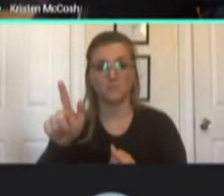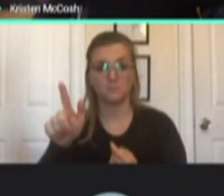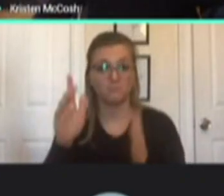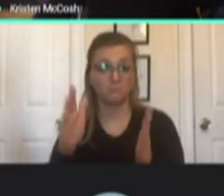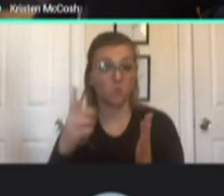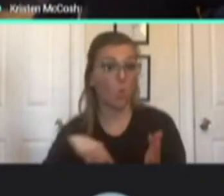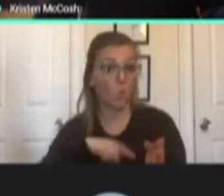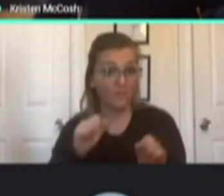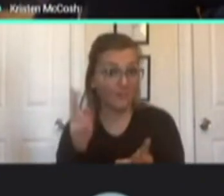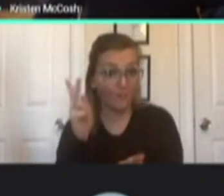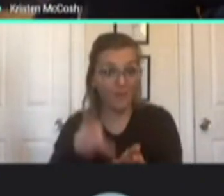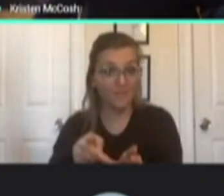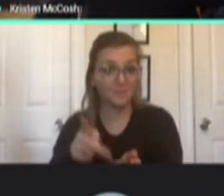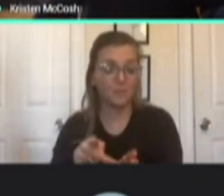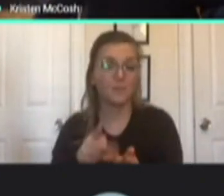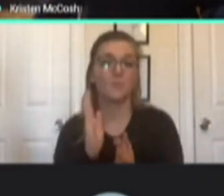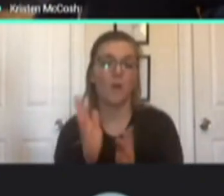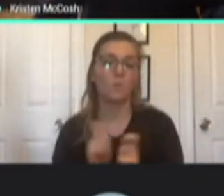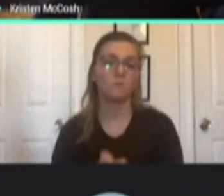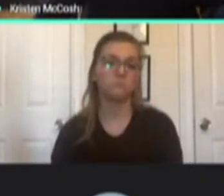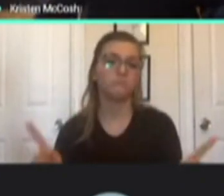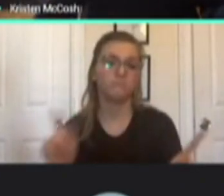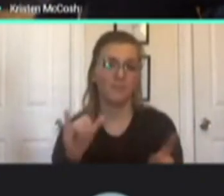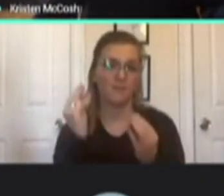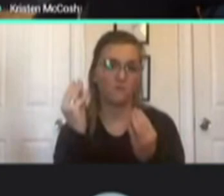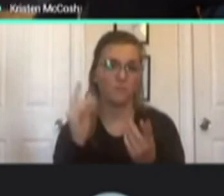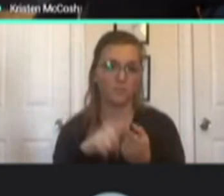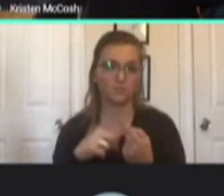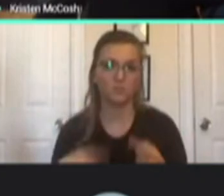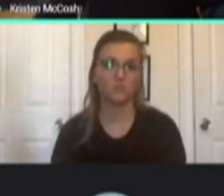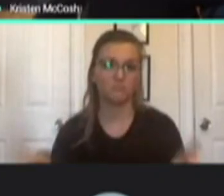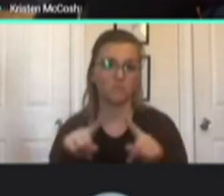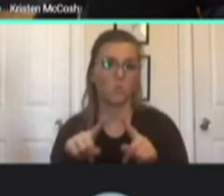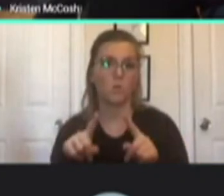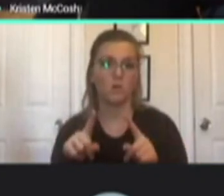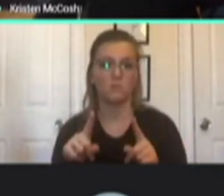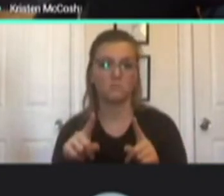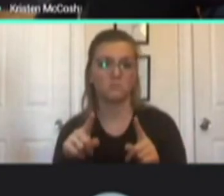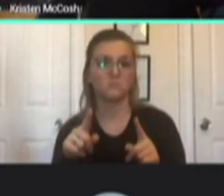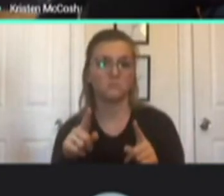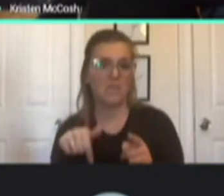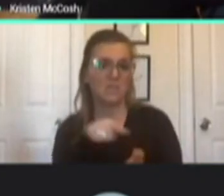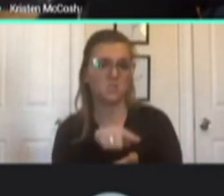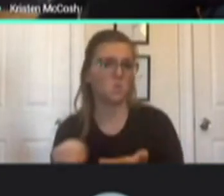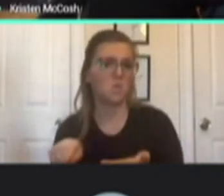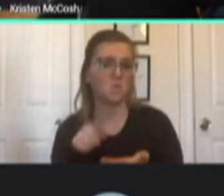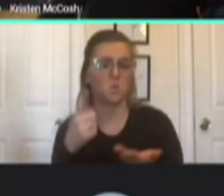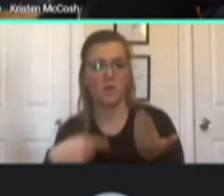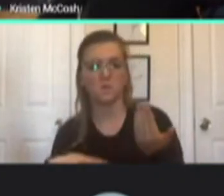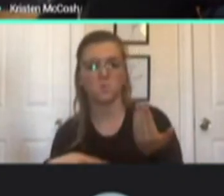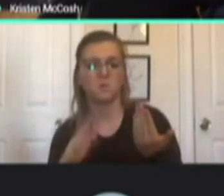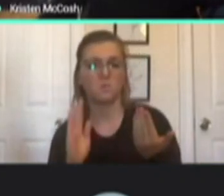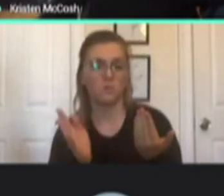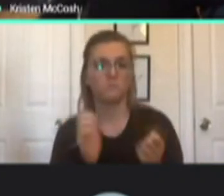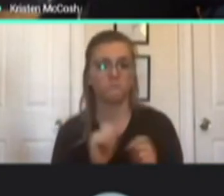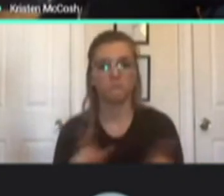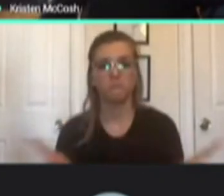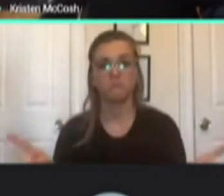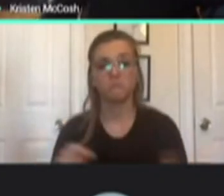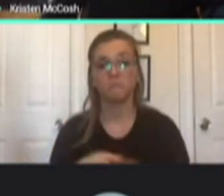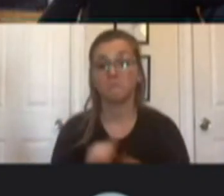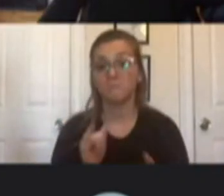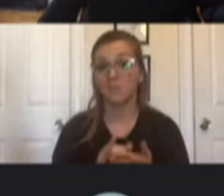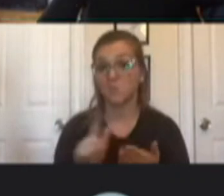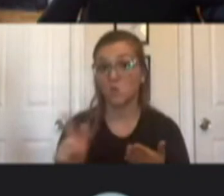participate. So we'll get that information out to everybody in the next week or so. And that's all I